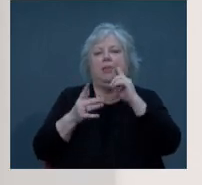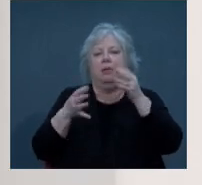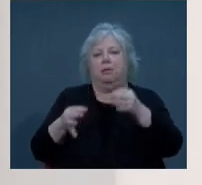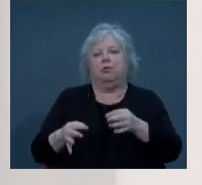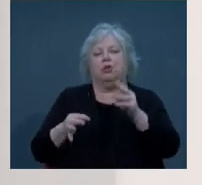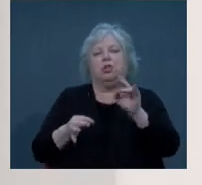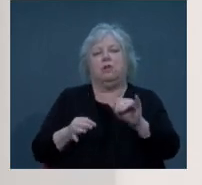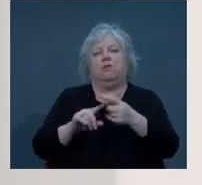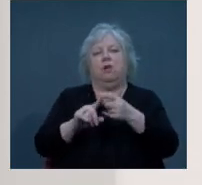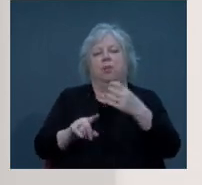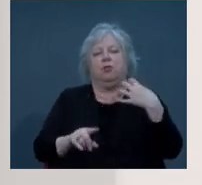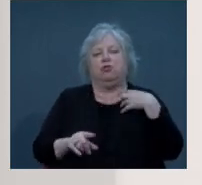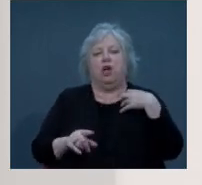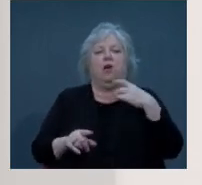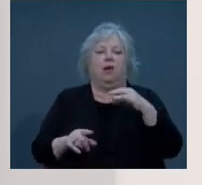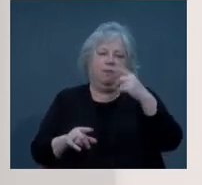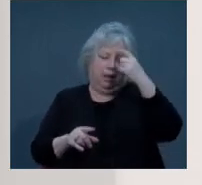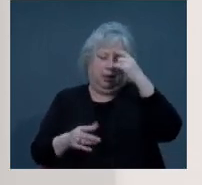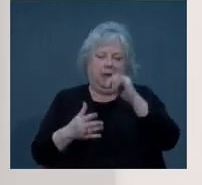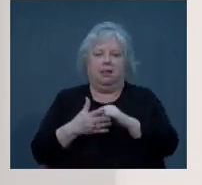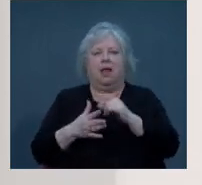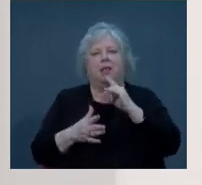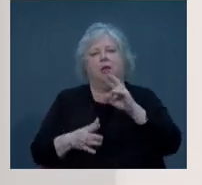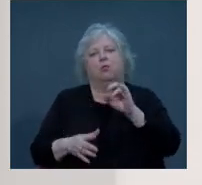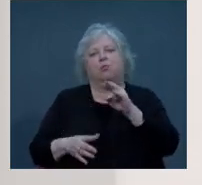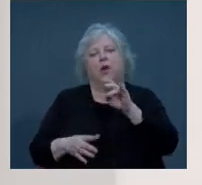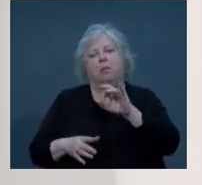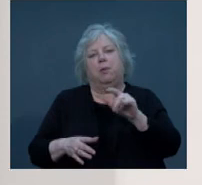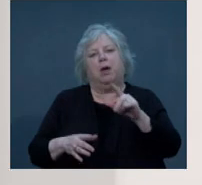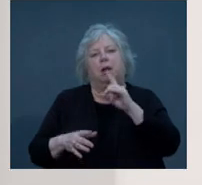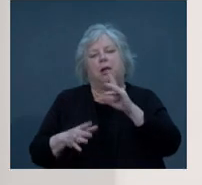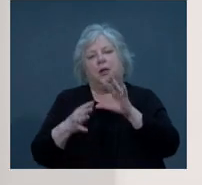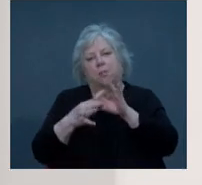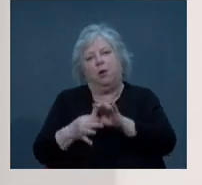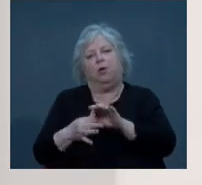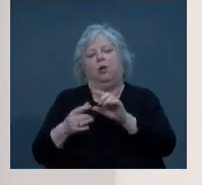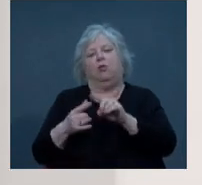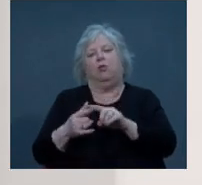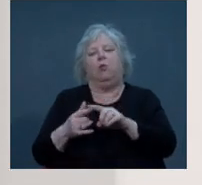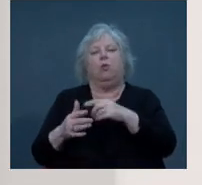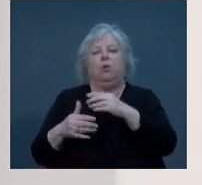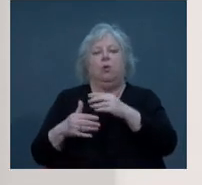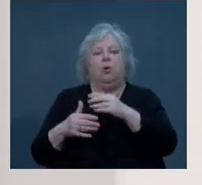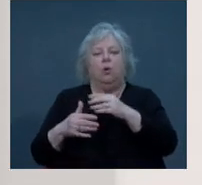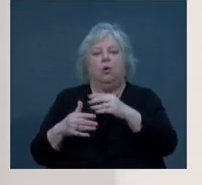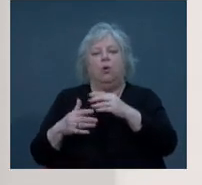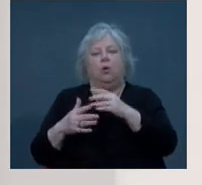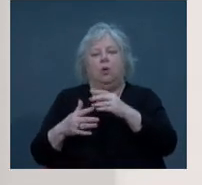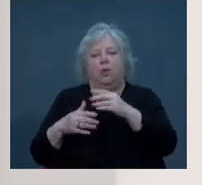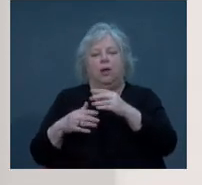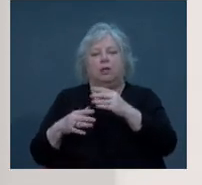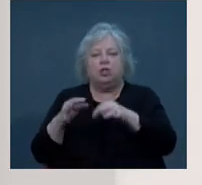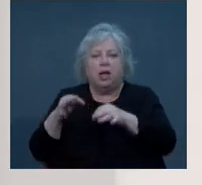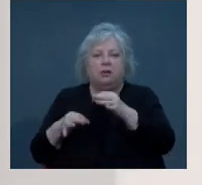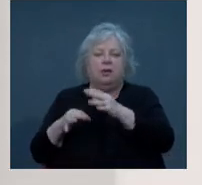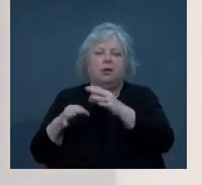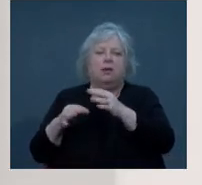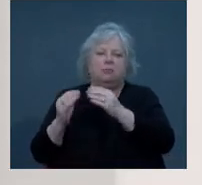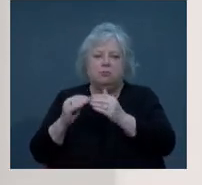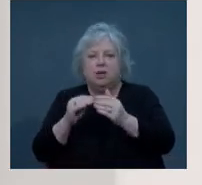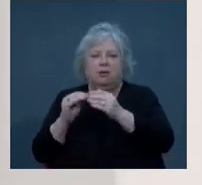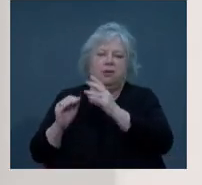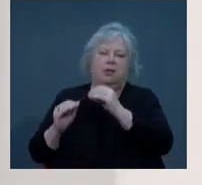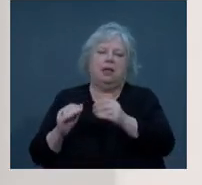such rebuttals to be material and pertinent to the justice of the process and considerations by commissioners. And I think there will be